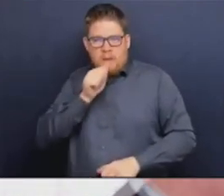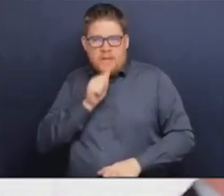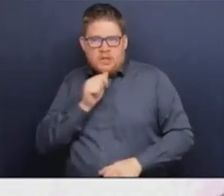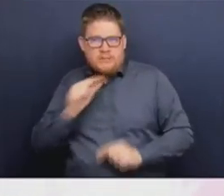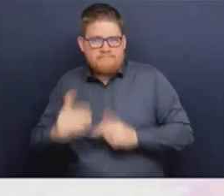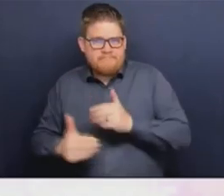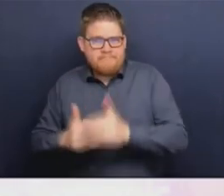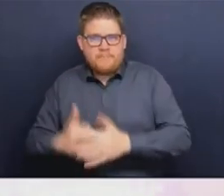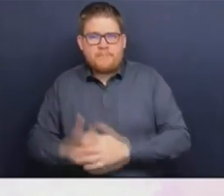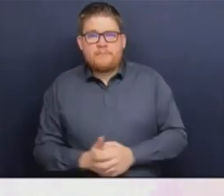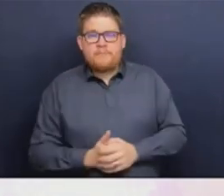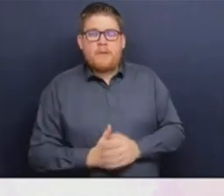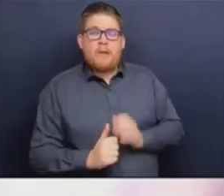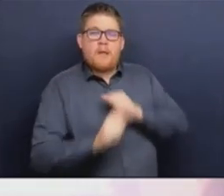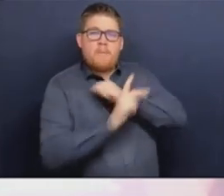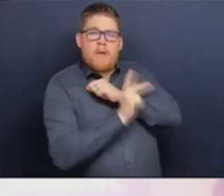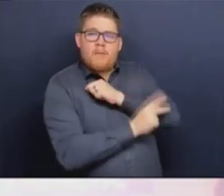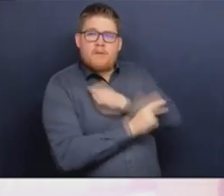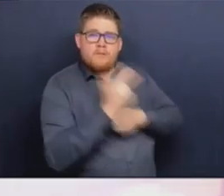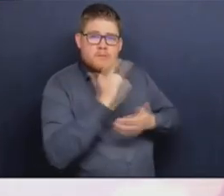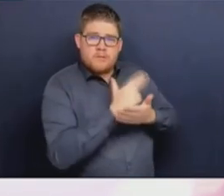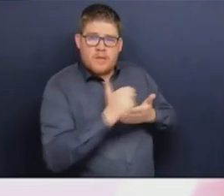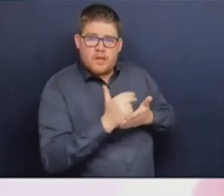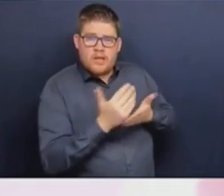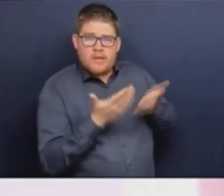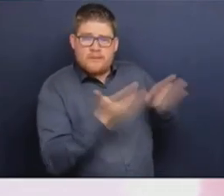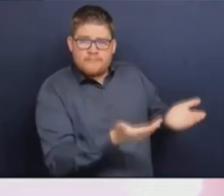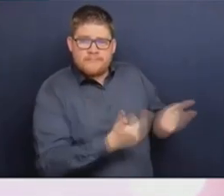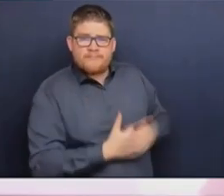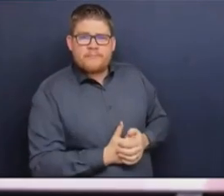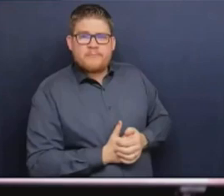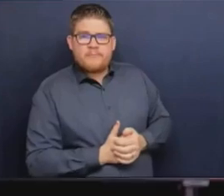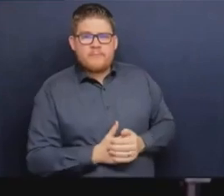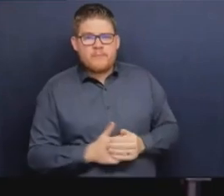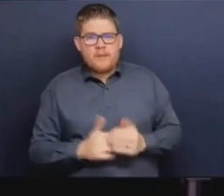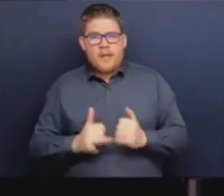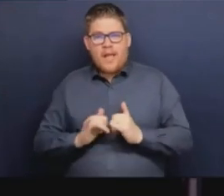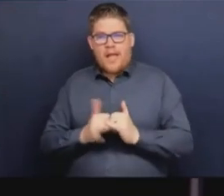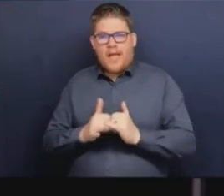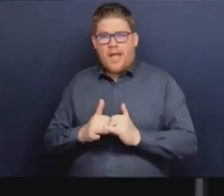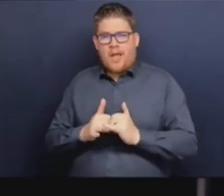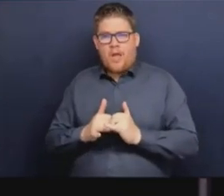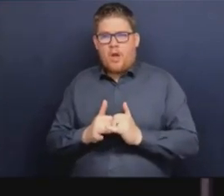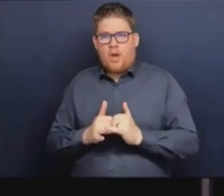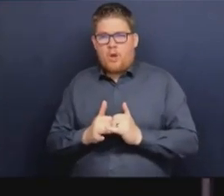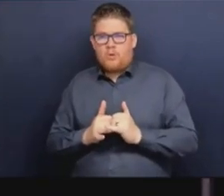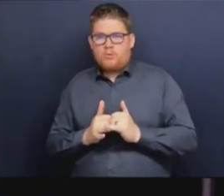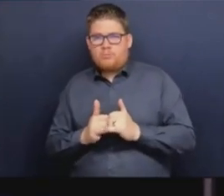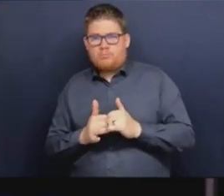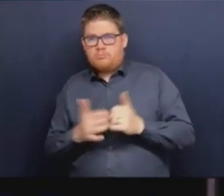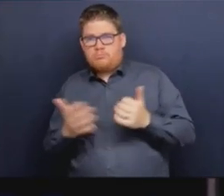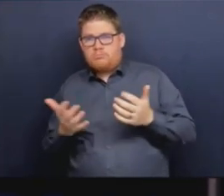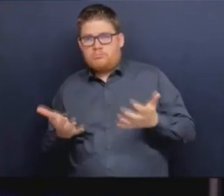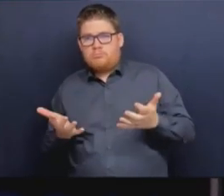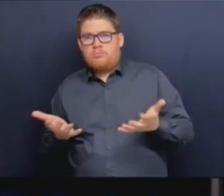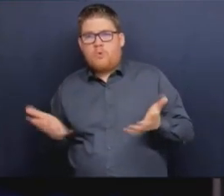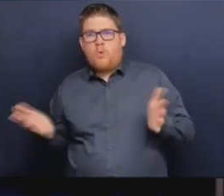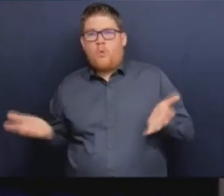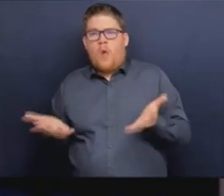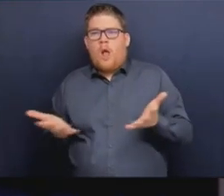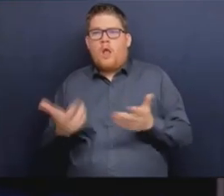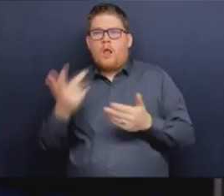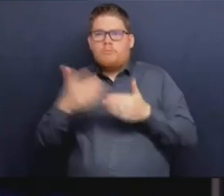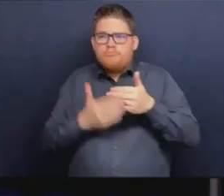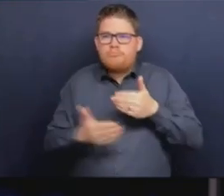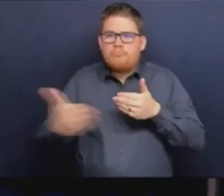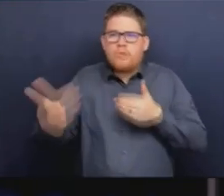question about how this will be practically used. Am I to understand that many of these policies are sort of sitting there waiting to go, and this